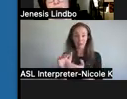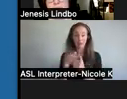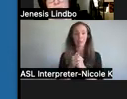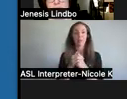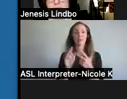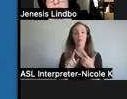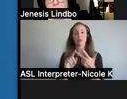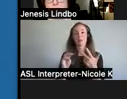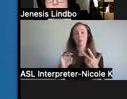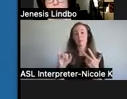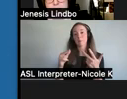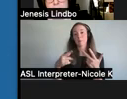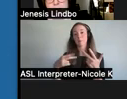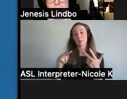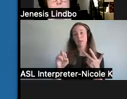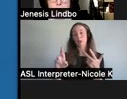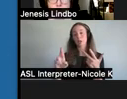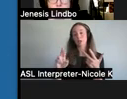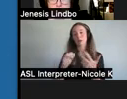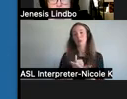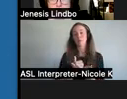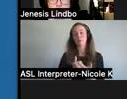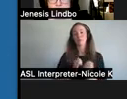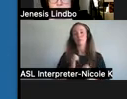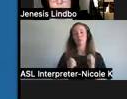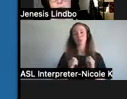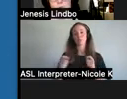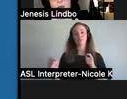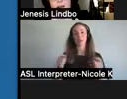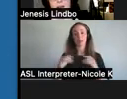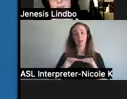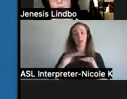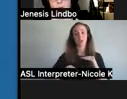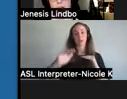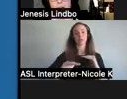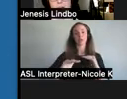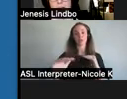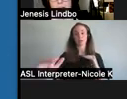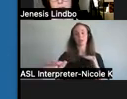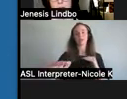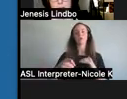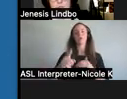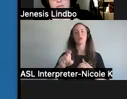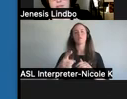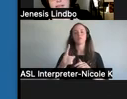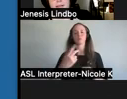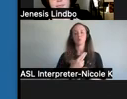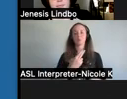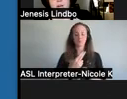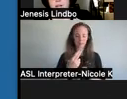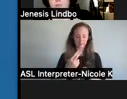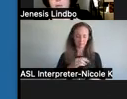is the Mightier that helps build better emotional regulation, where you wear